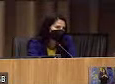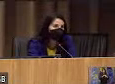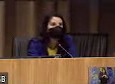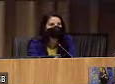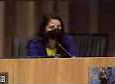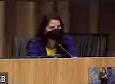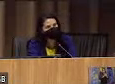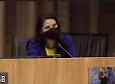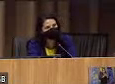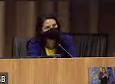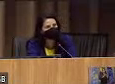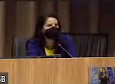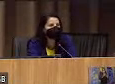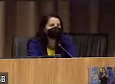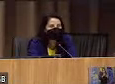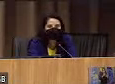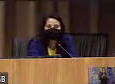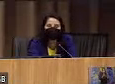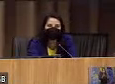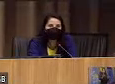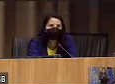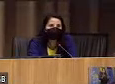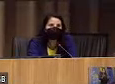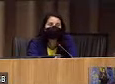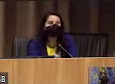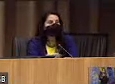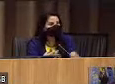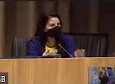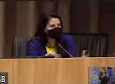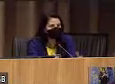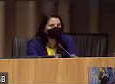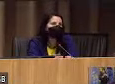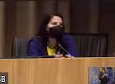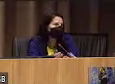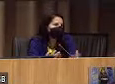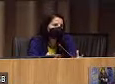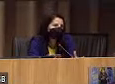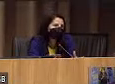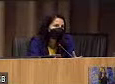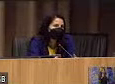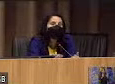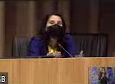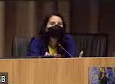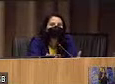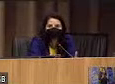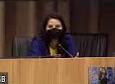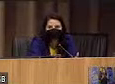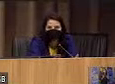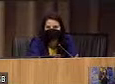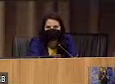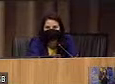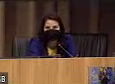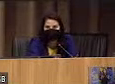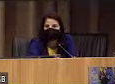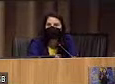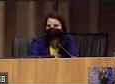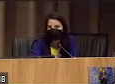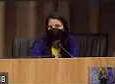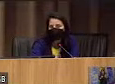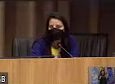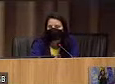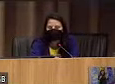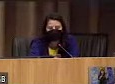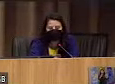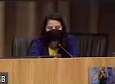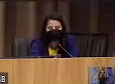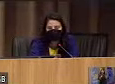a condition that can be associated to COVID-19, but in a very usual